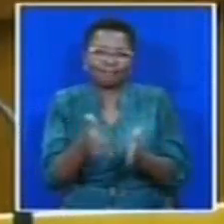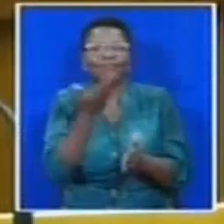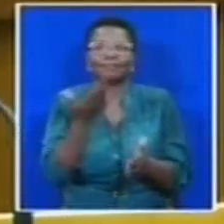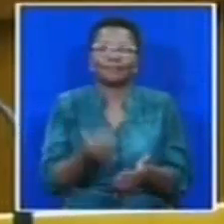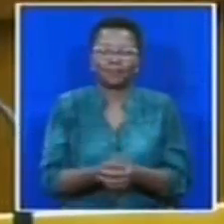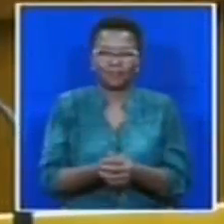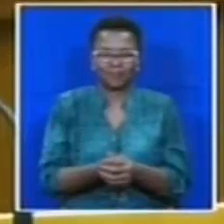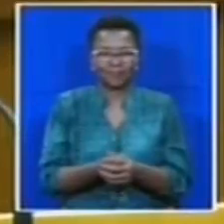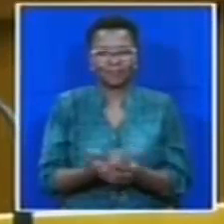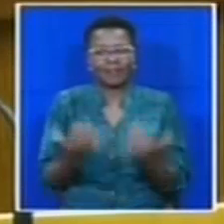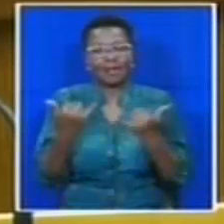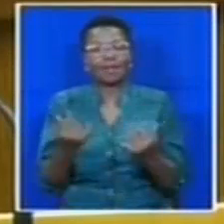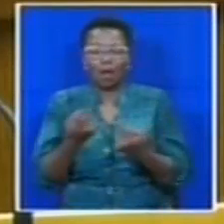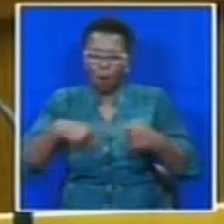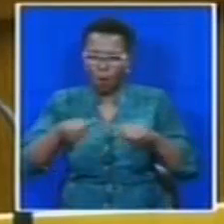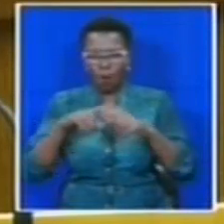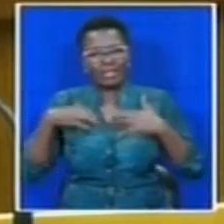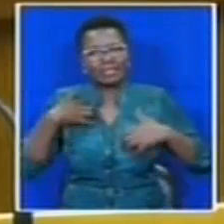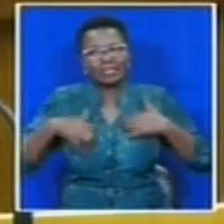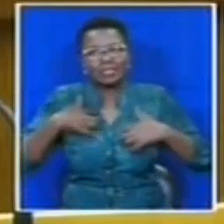What we seek and more can be